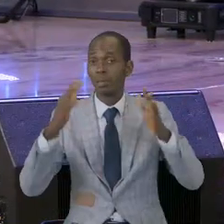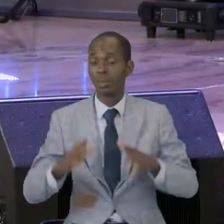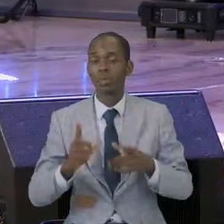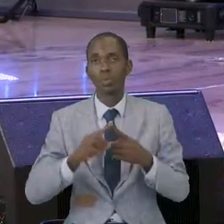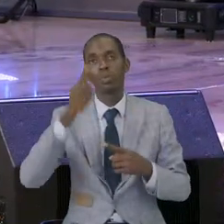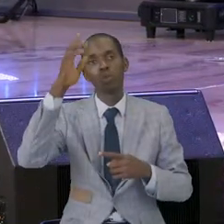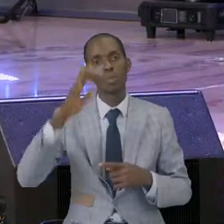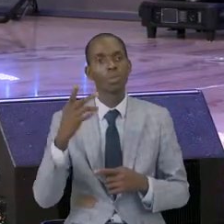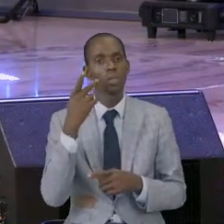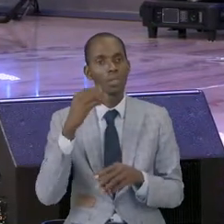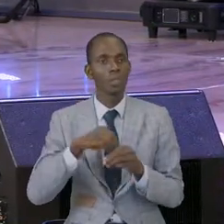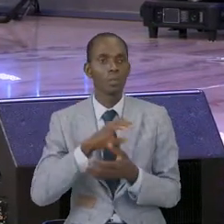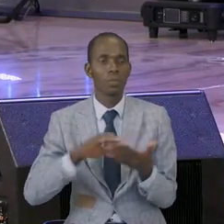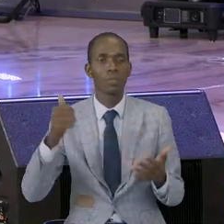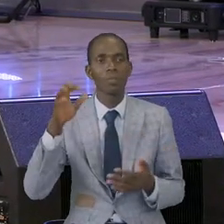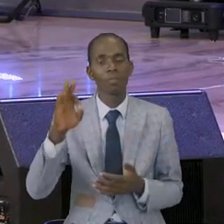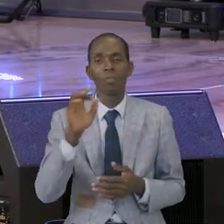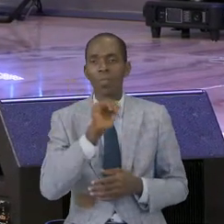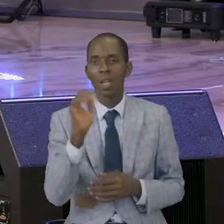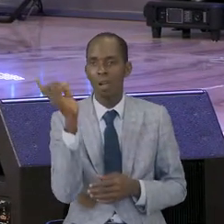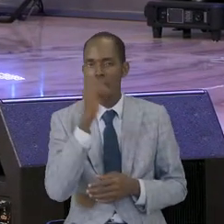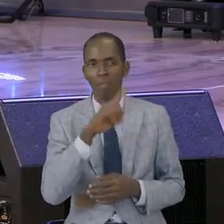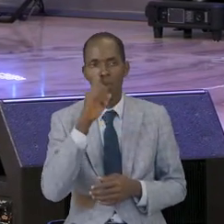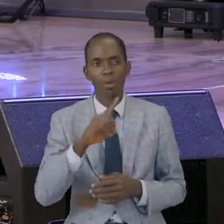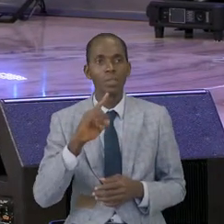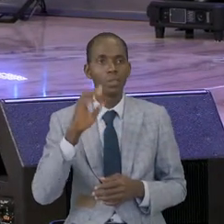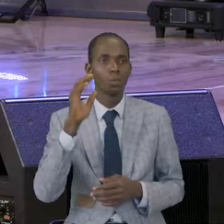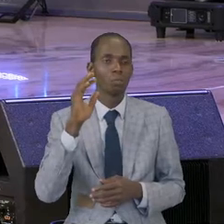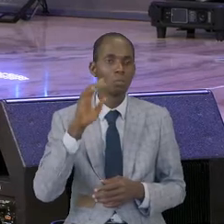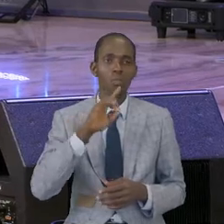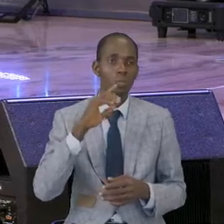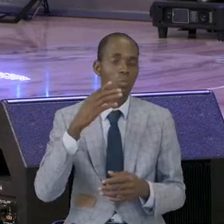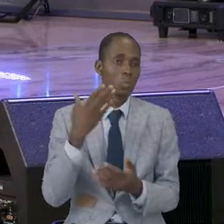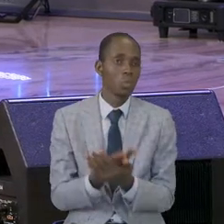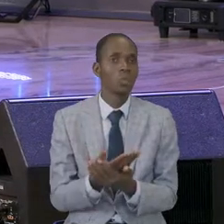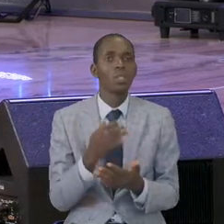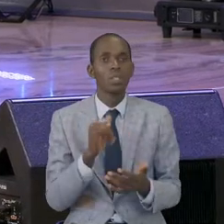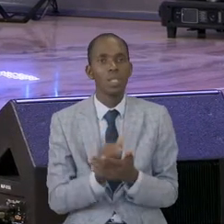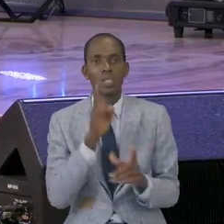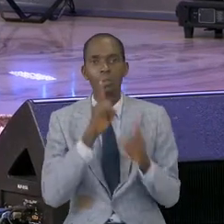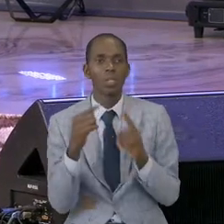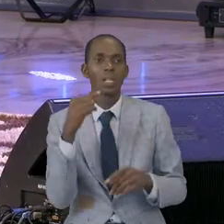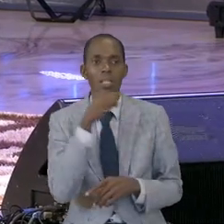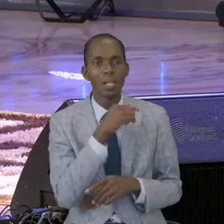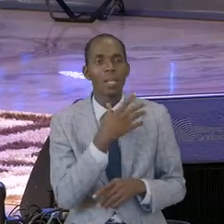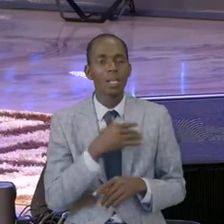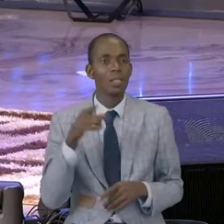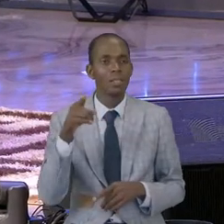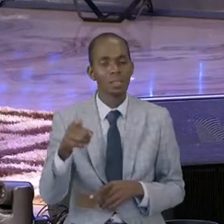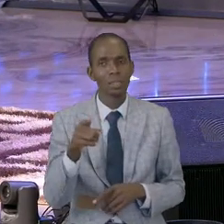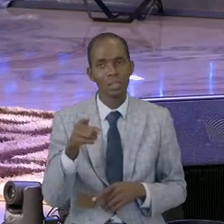this. A false witness that speaketh lies, and he that soweth,